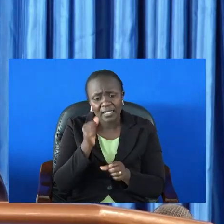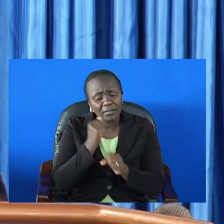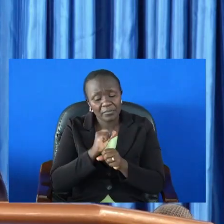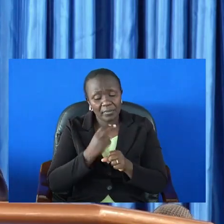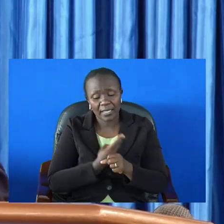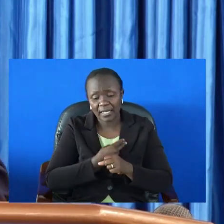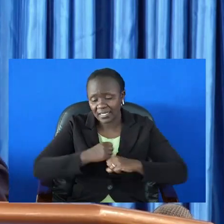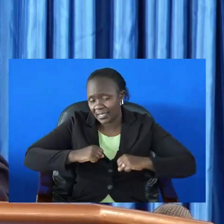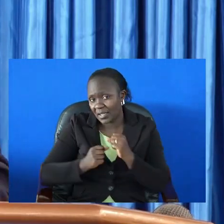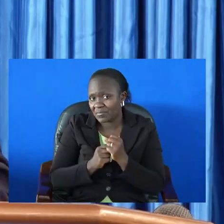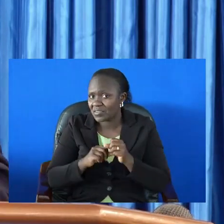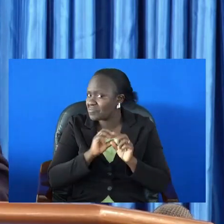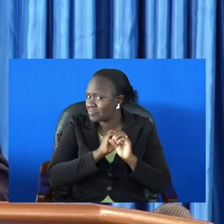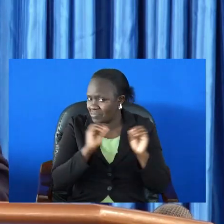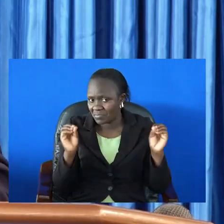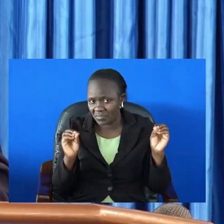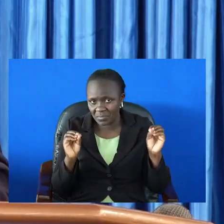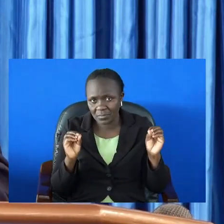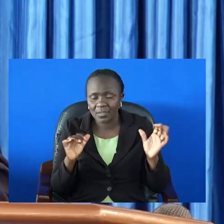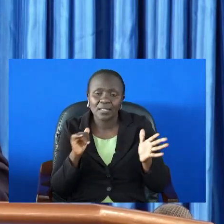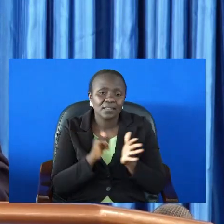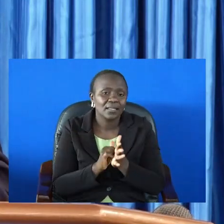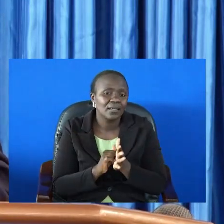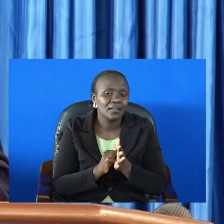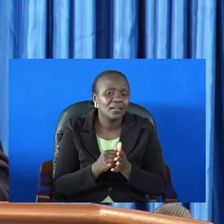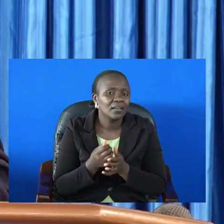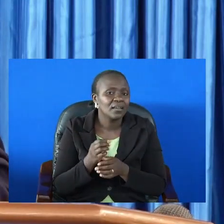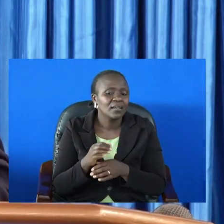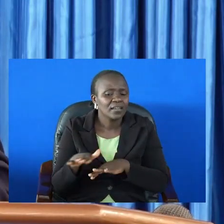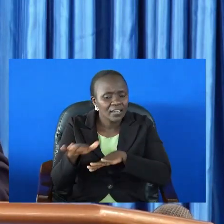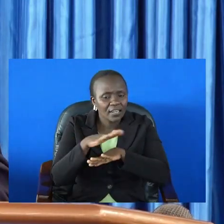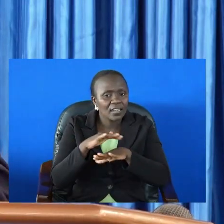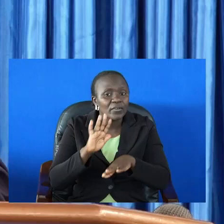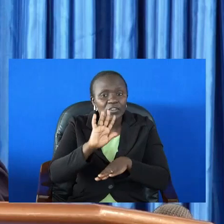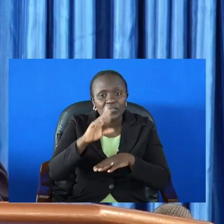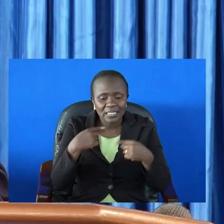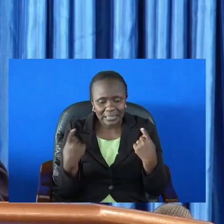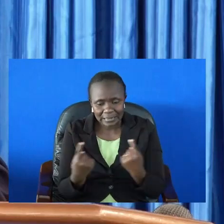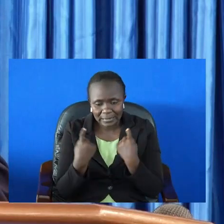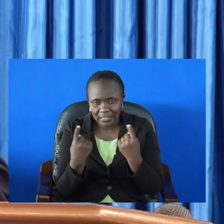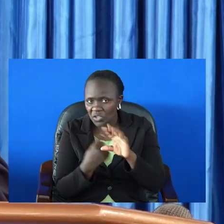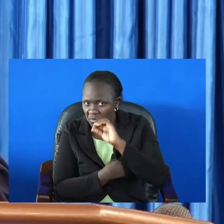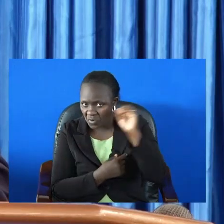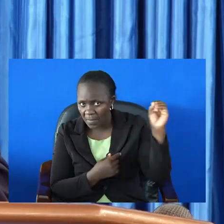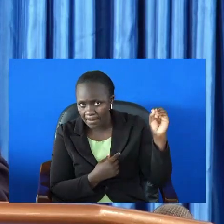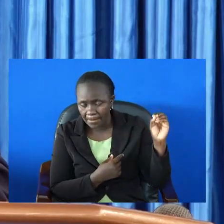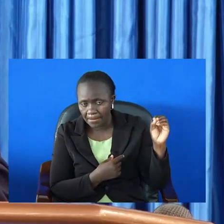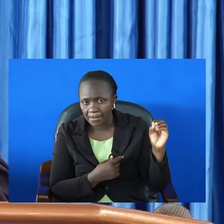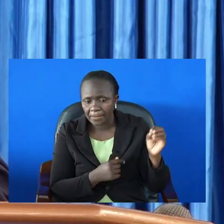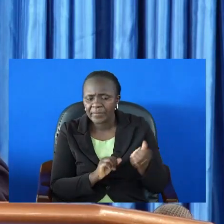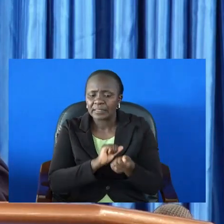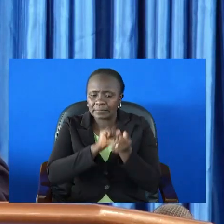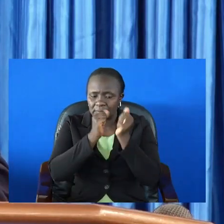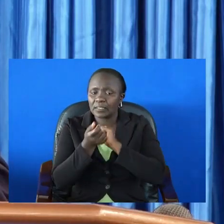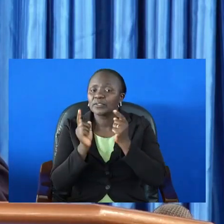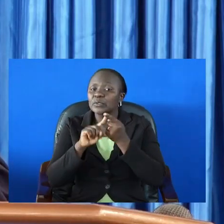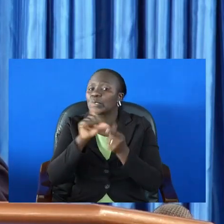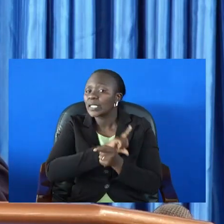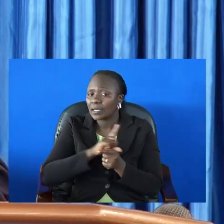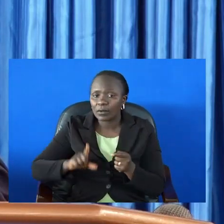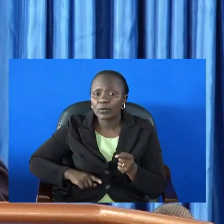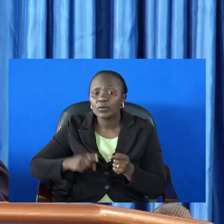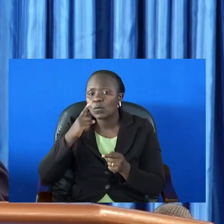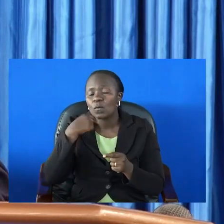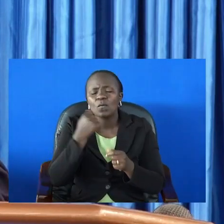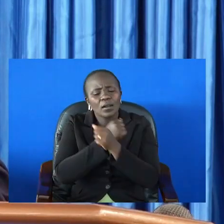want to assure you that that cannot cover your sin. You have to turn to the Lord who loved